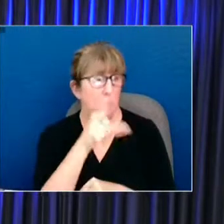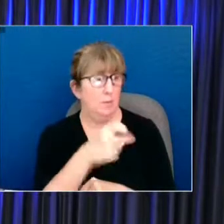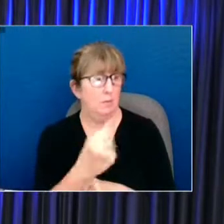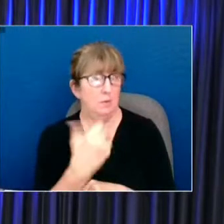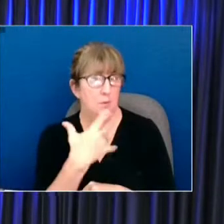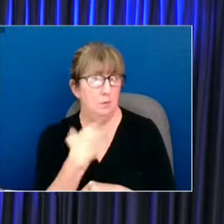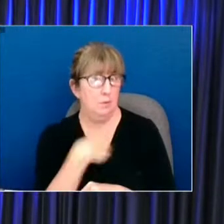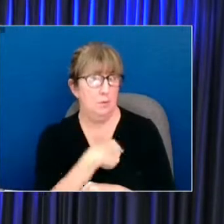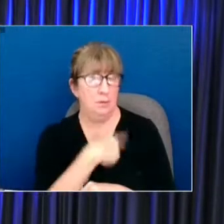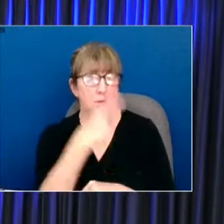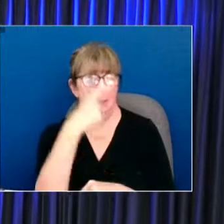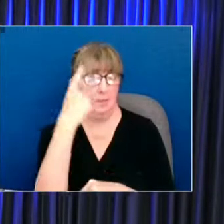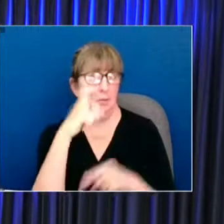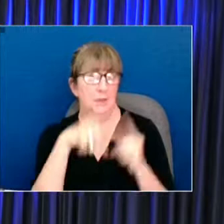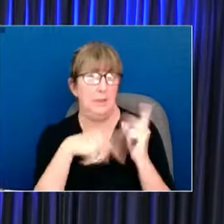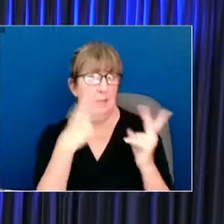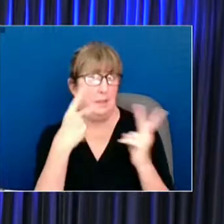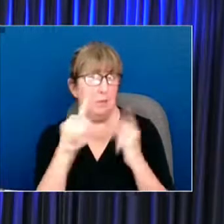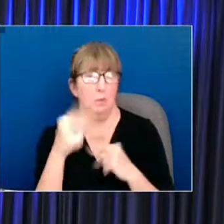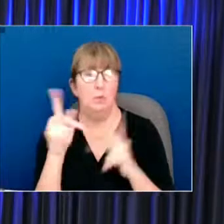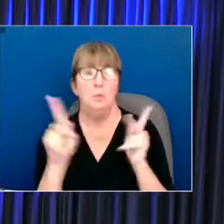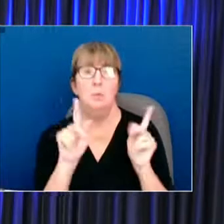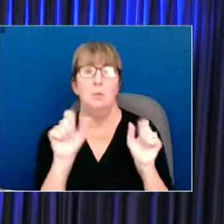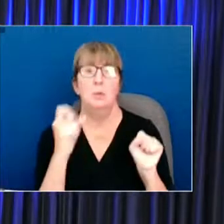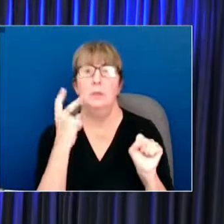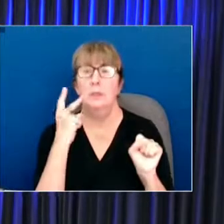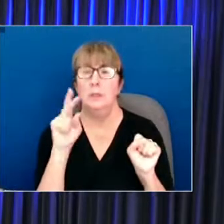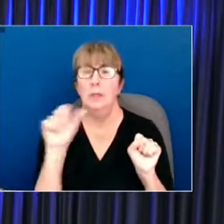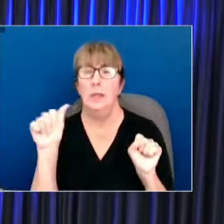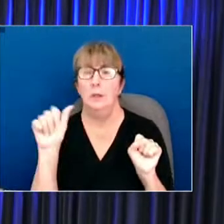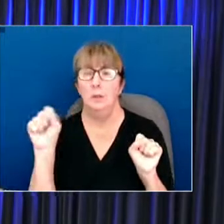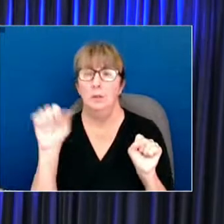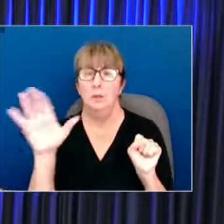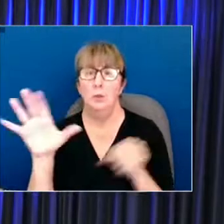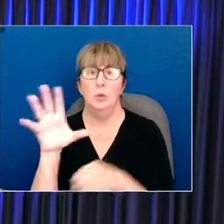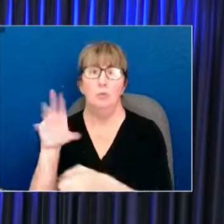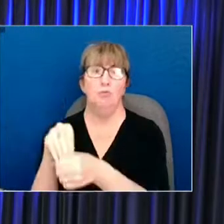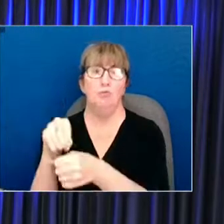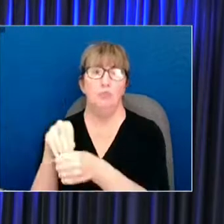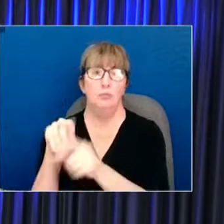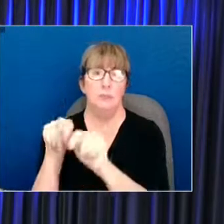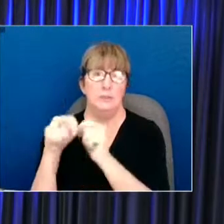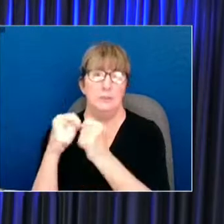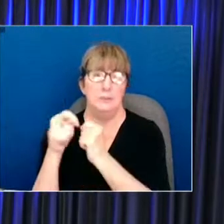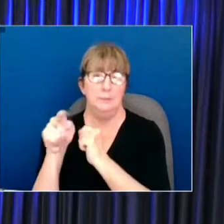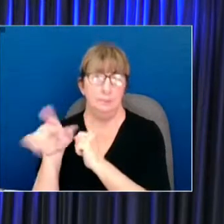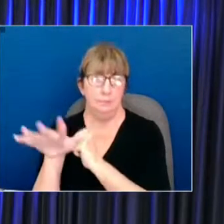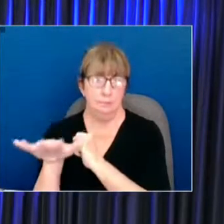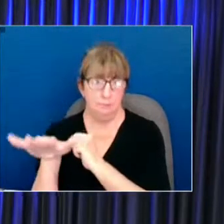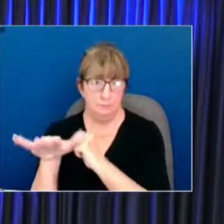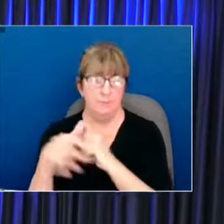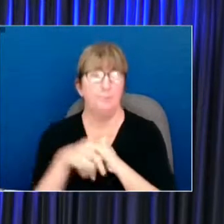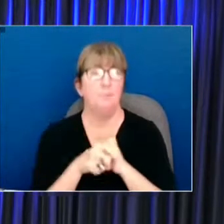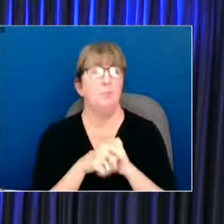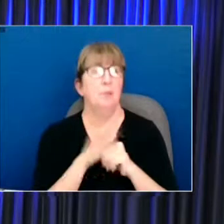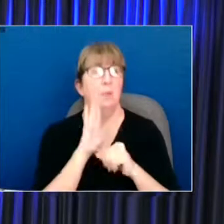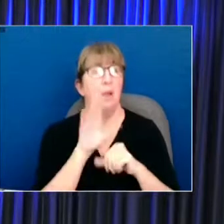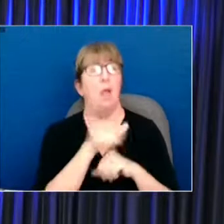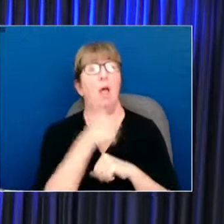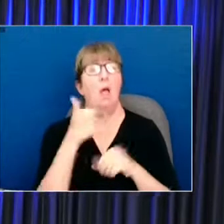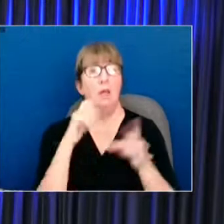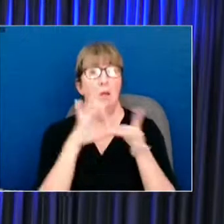see it. The only people that are able to see it are Ana Sofia and her internal team. So I will be forwarding all the other links to Molly